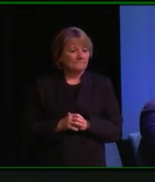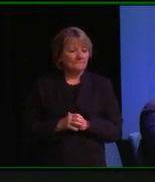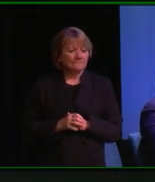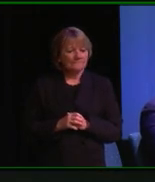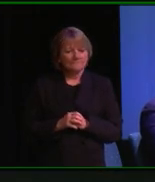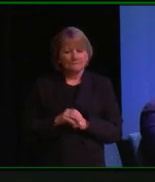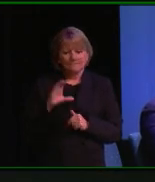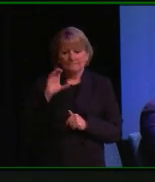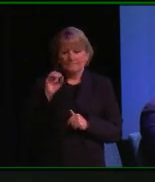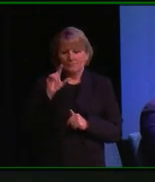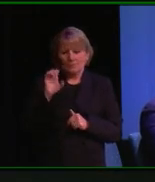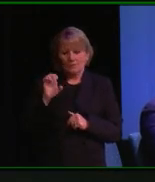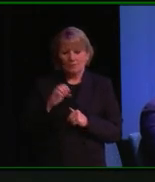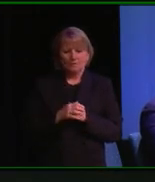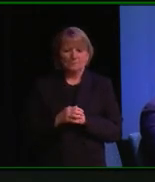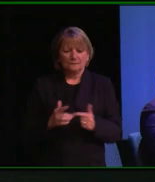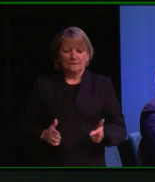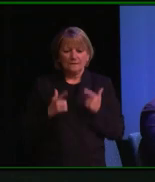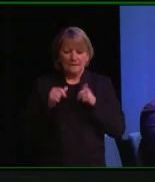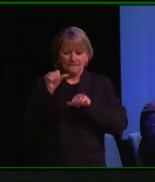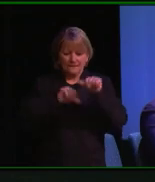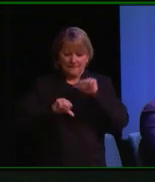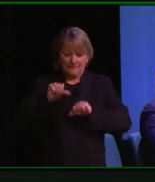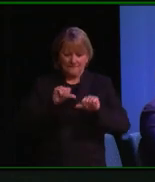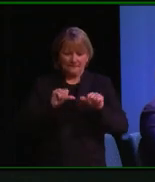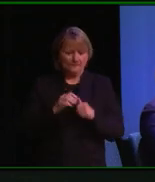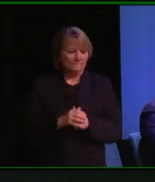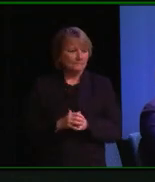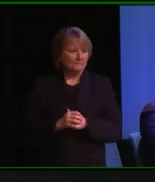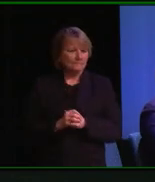Cole Matthew Enos, Life Sciences.